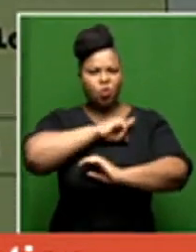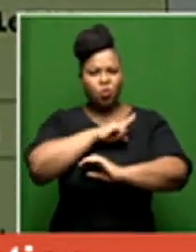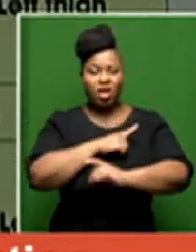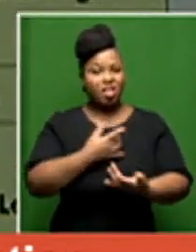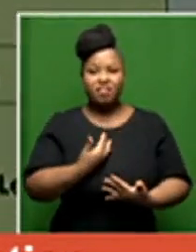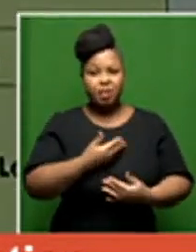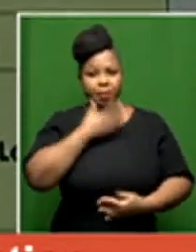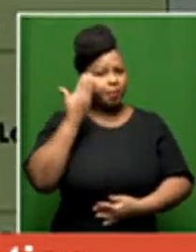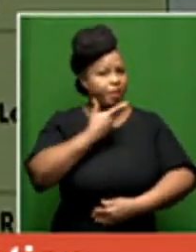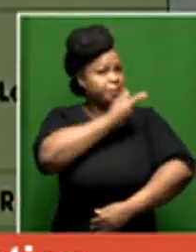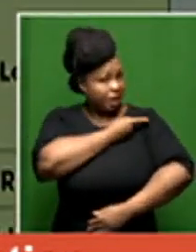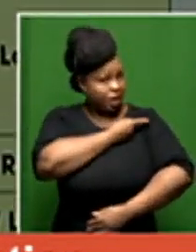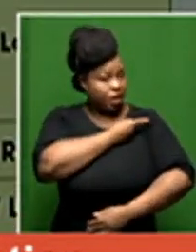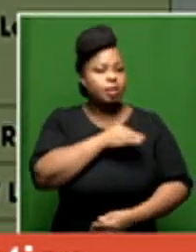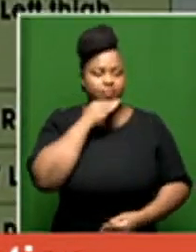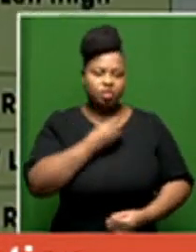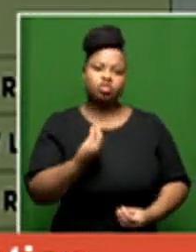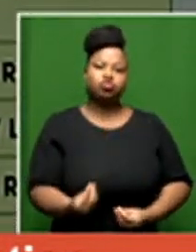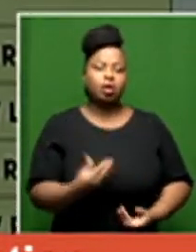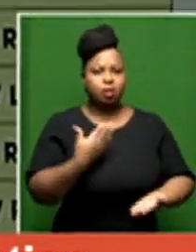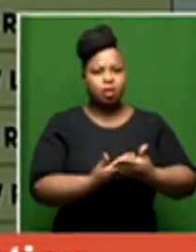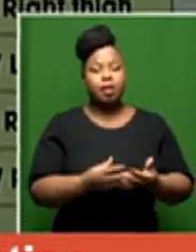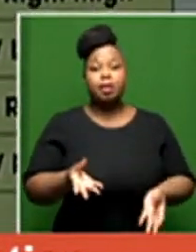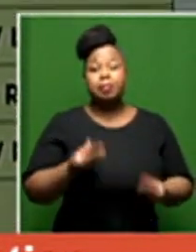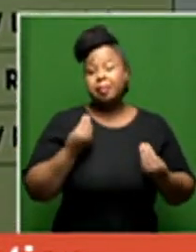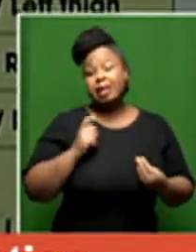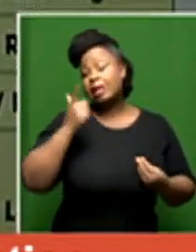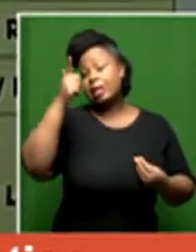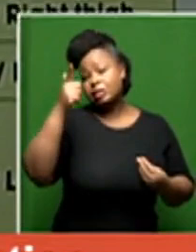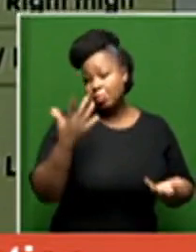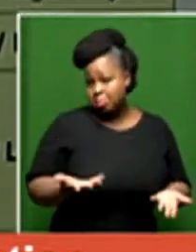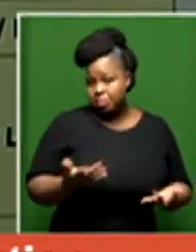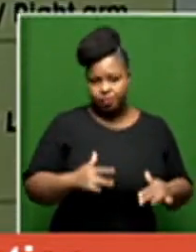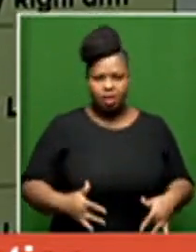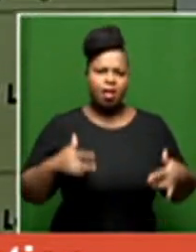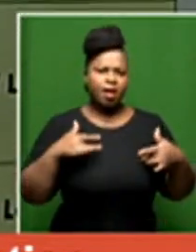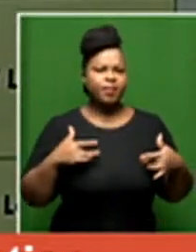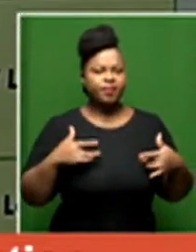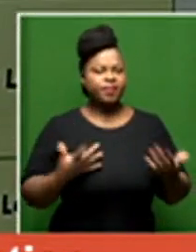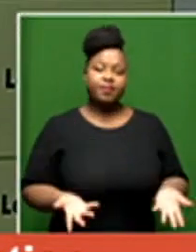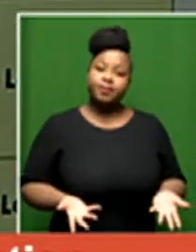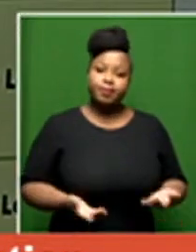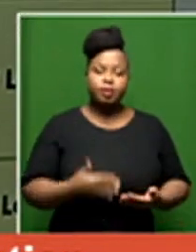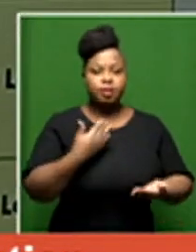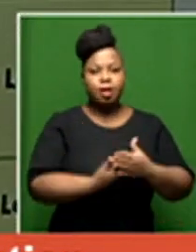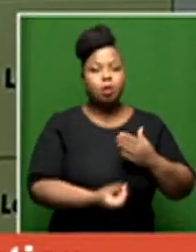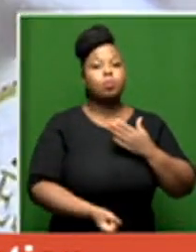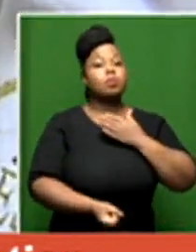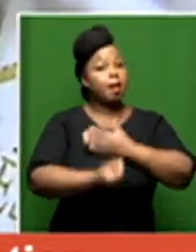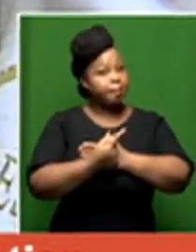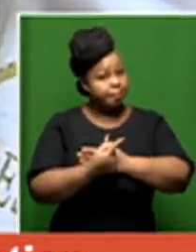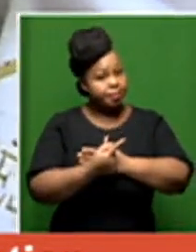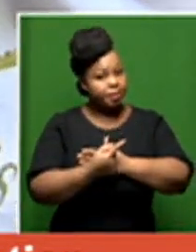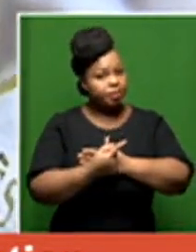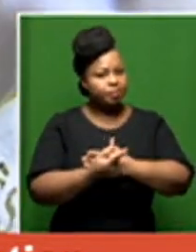vaccinated for the measles, they might get it at a later stage in life, and when that